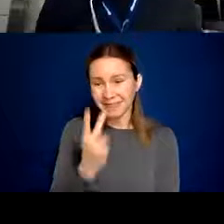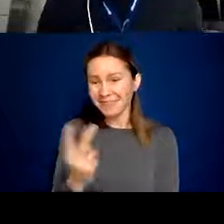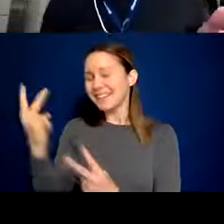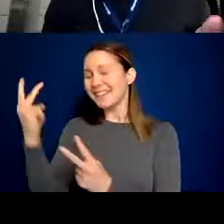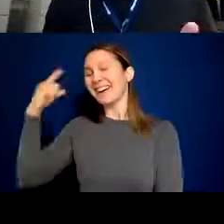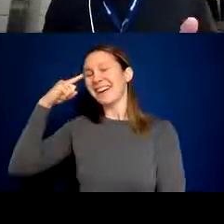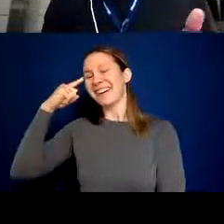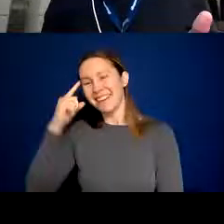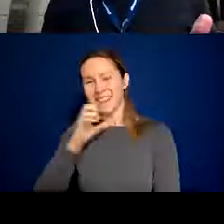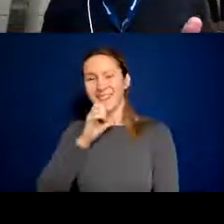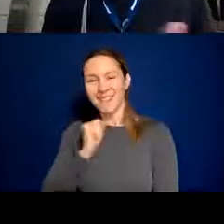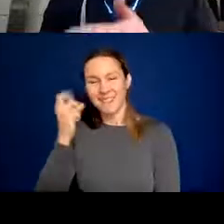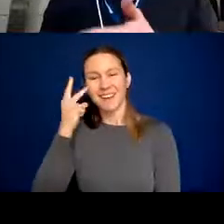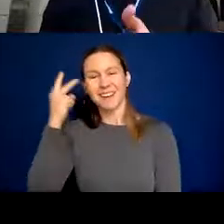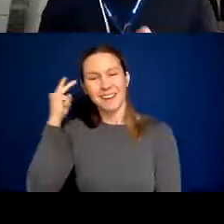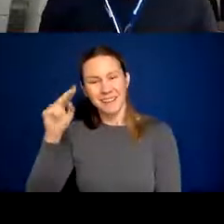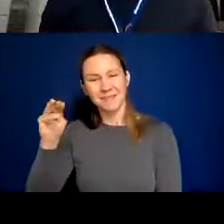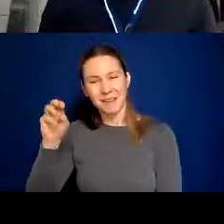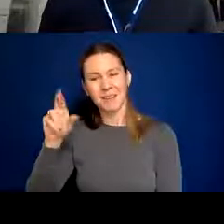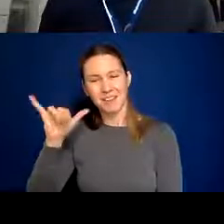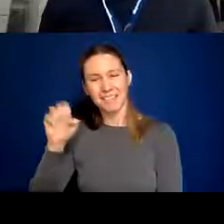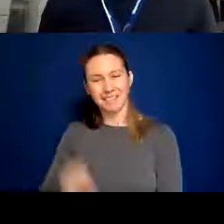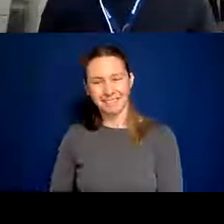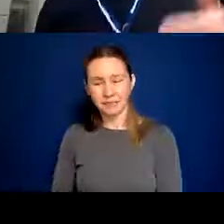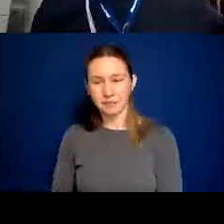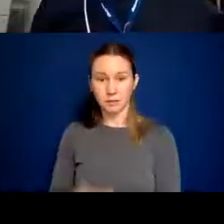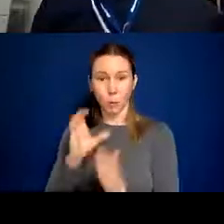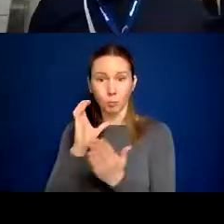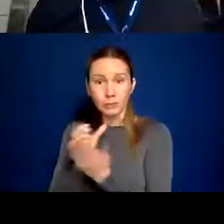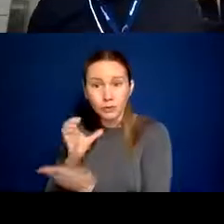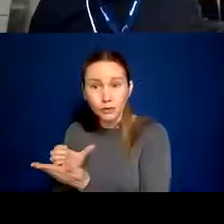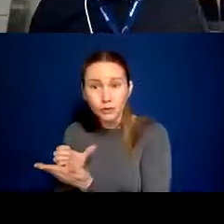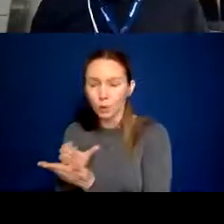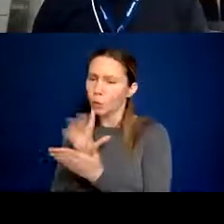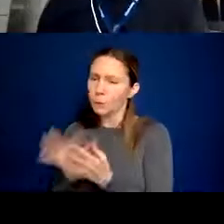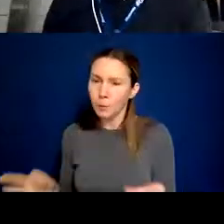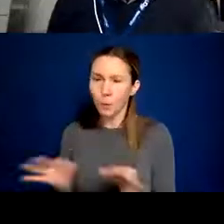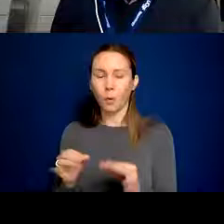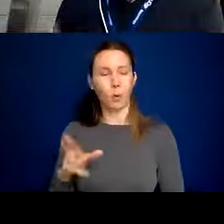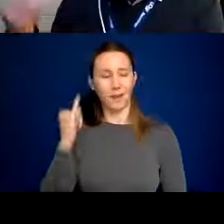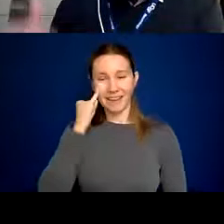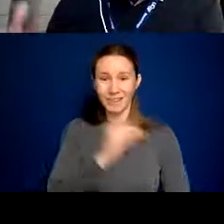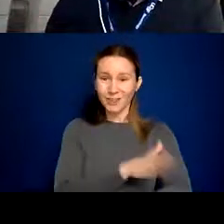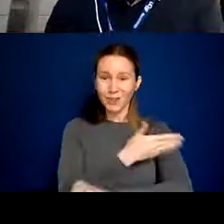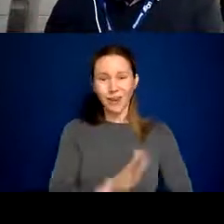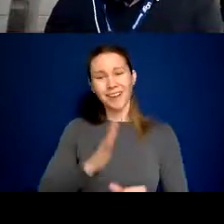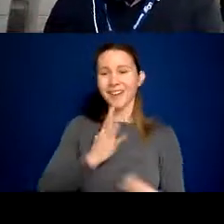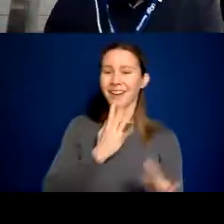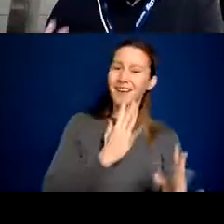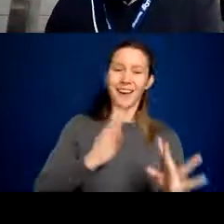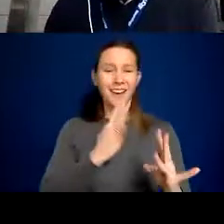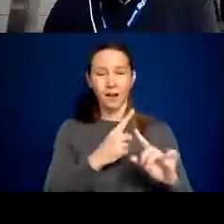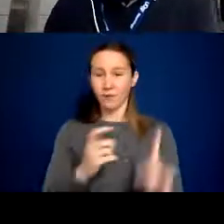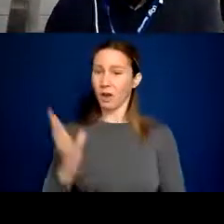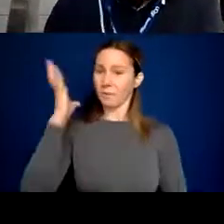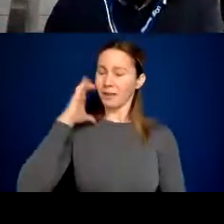why books with pictures are important, or singing an old song from the old times is important, can mitigate